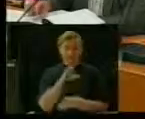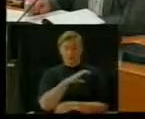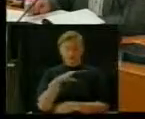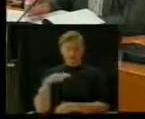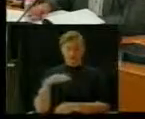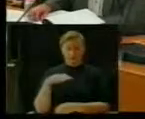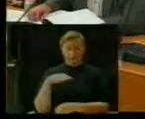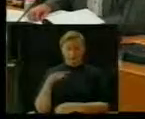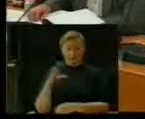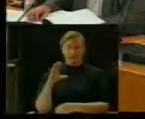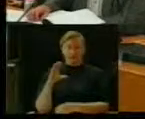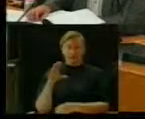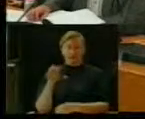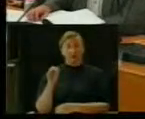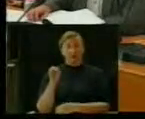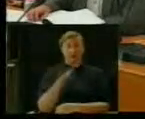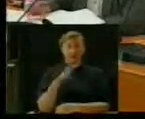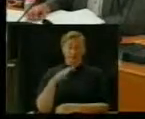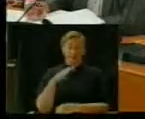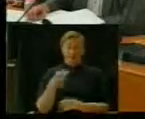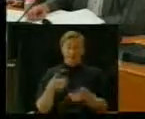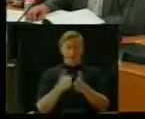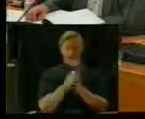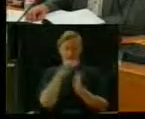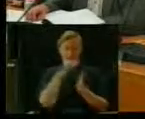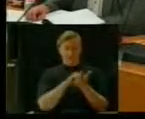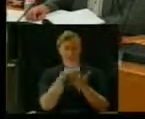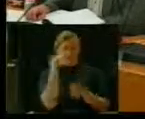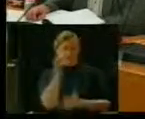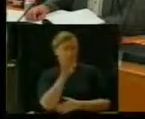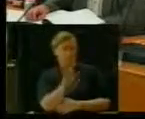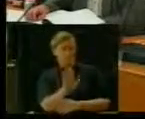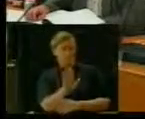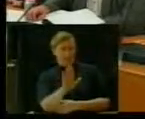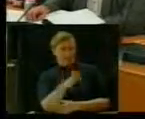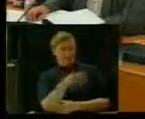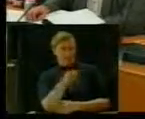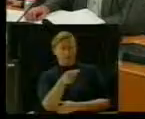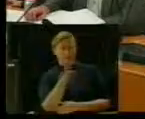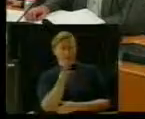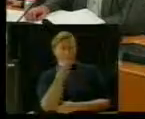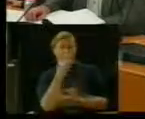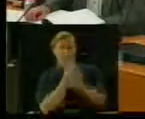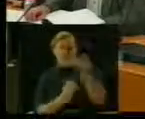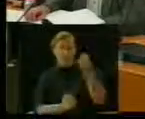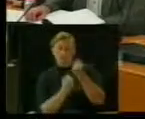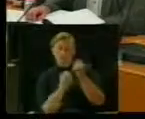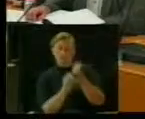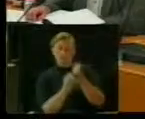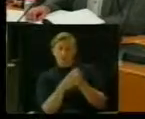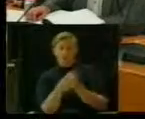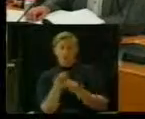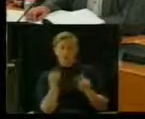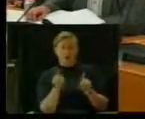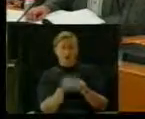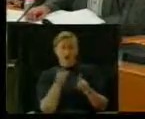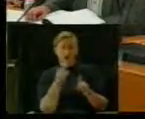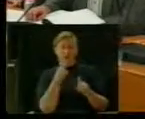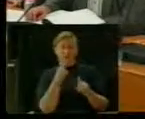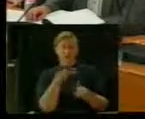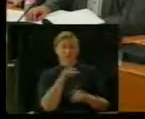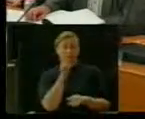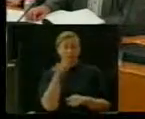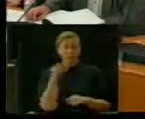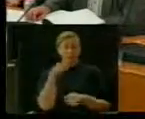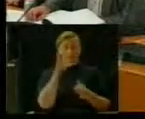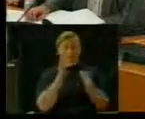send this to county commission asking for this charge? Why did you do it on your own? And you say there's some that support it,